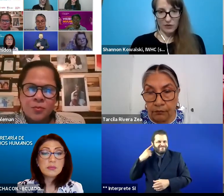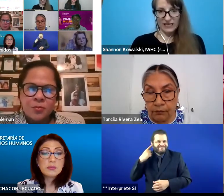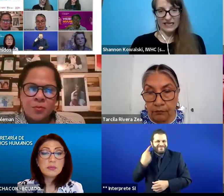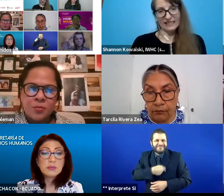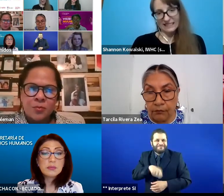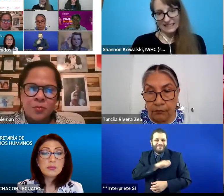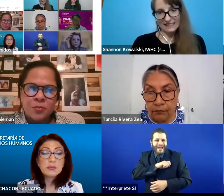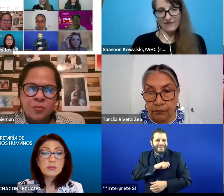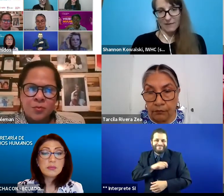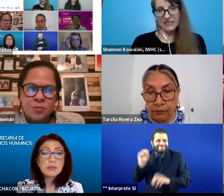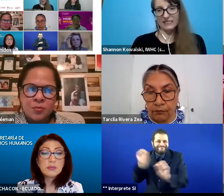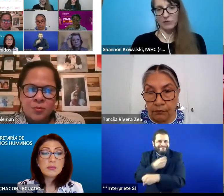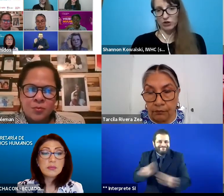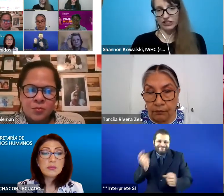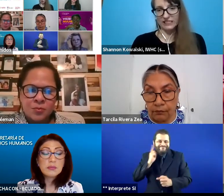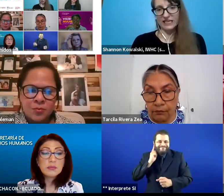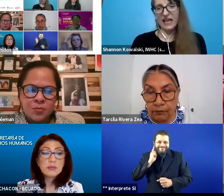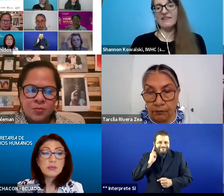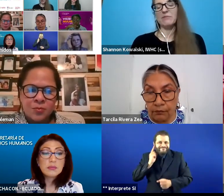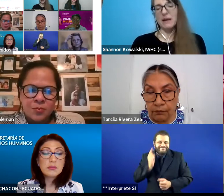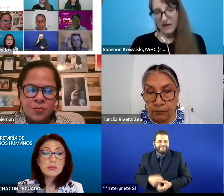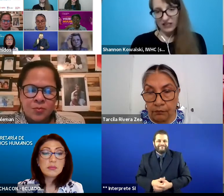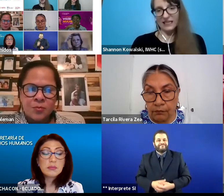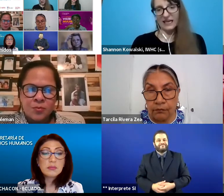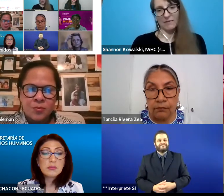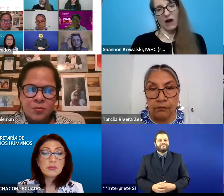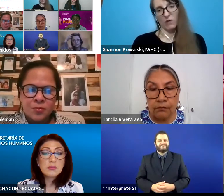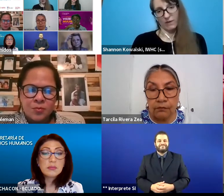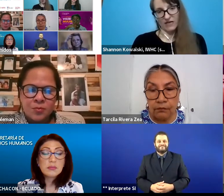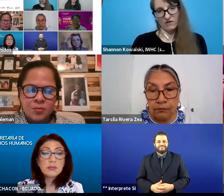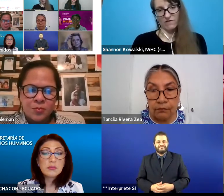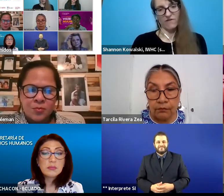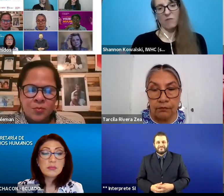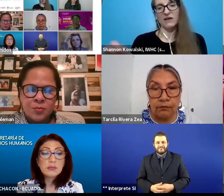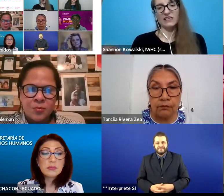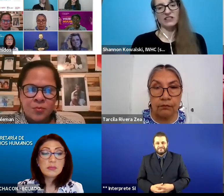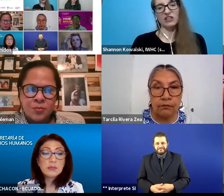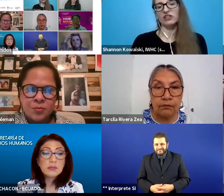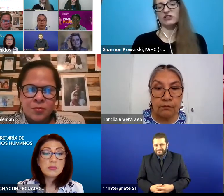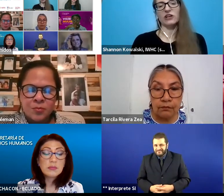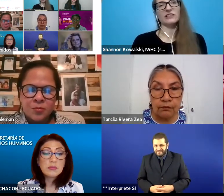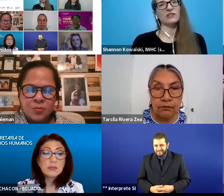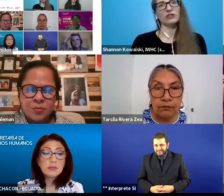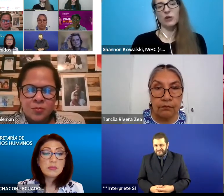for supporting elitist feminist approaches that primarily empower women from